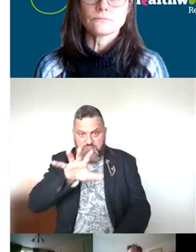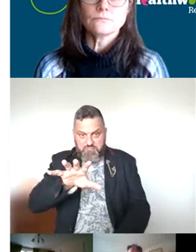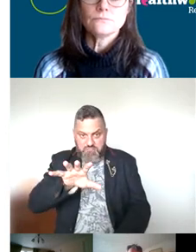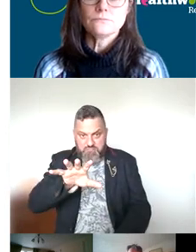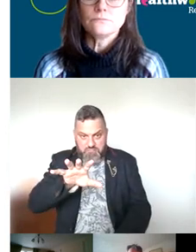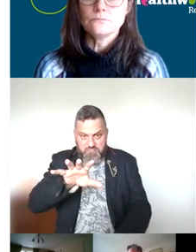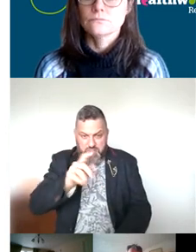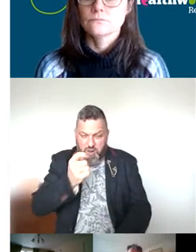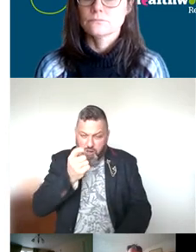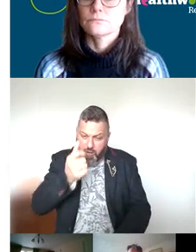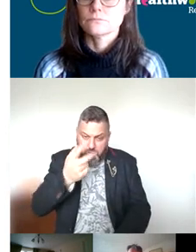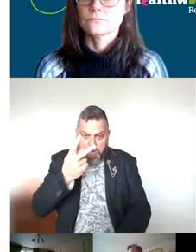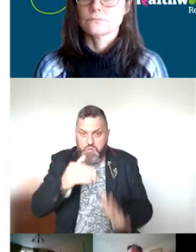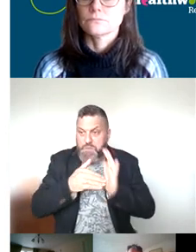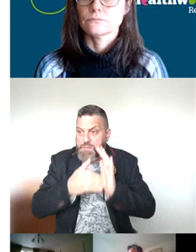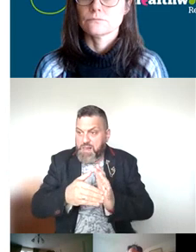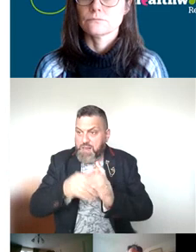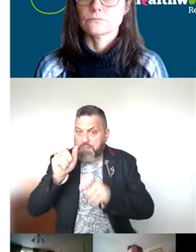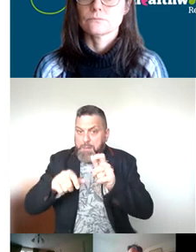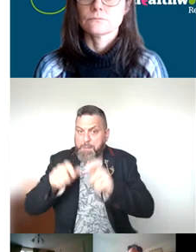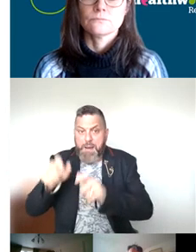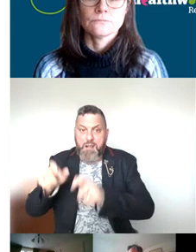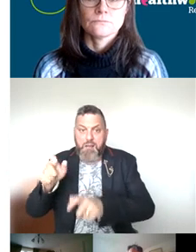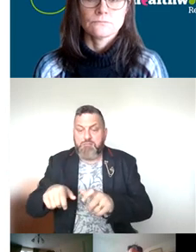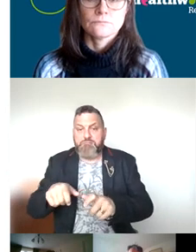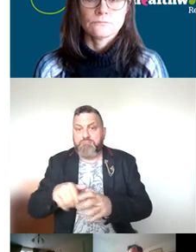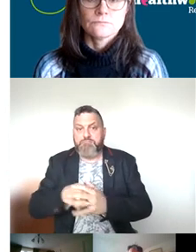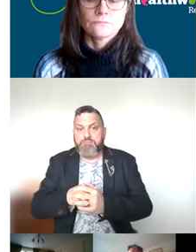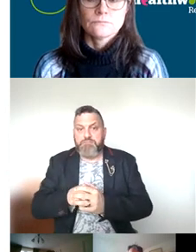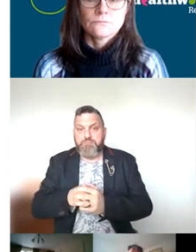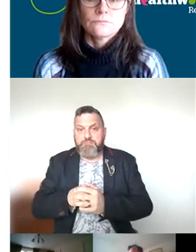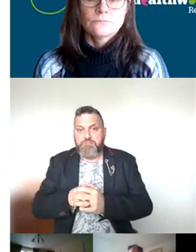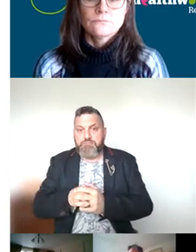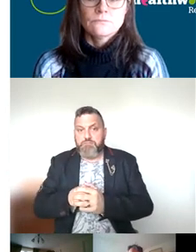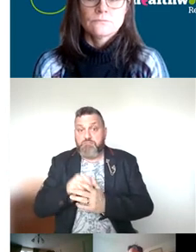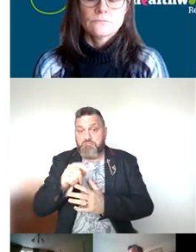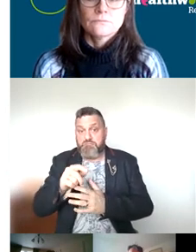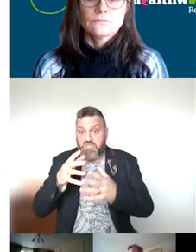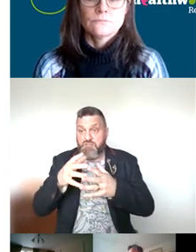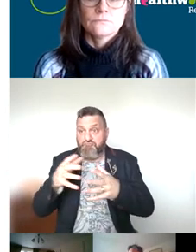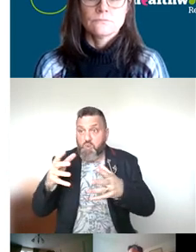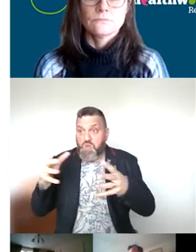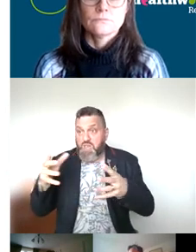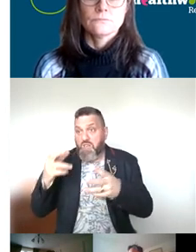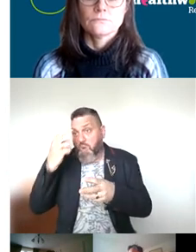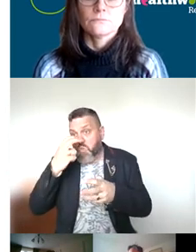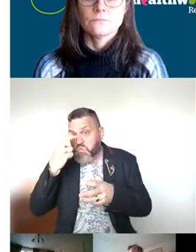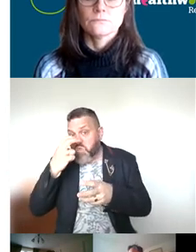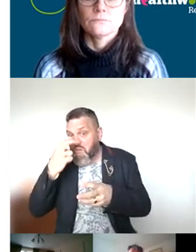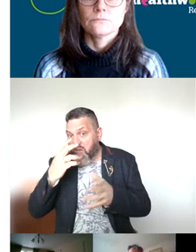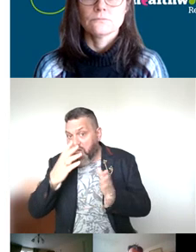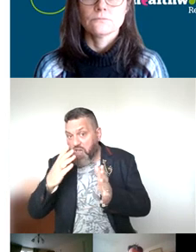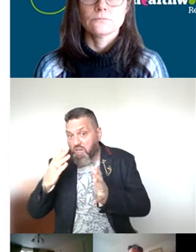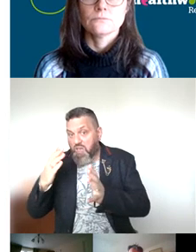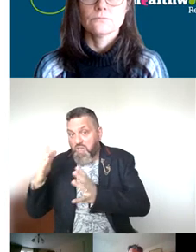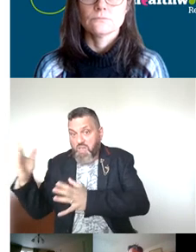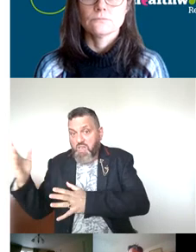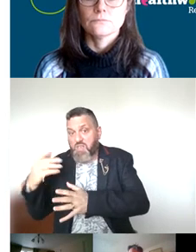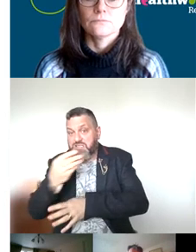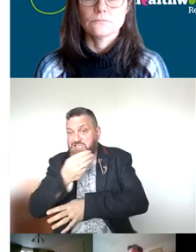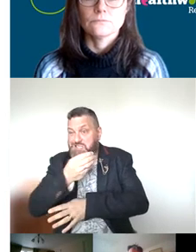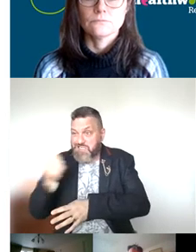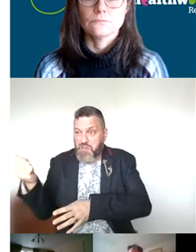got nearly 2 million people, but that is a population that is growing. It's getting older. And actually, as we look at